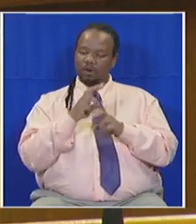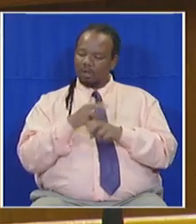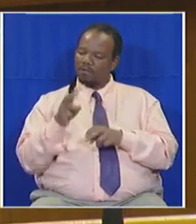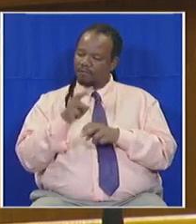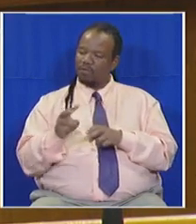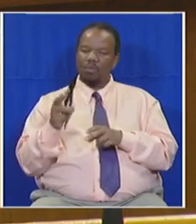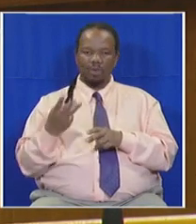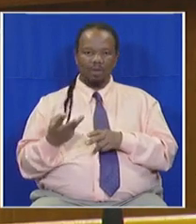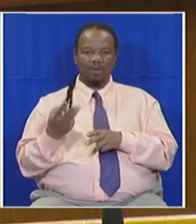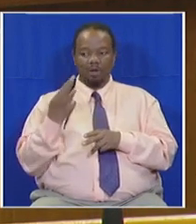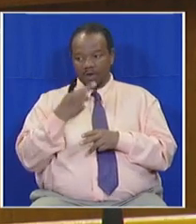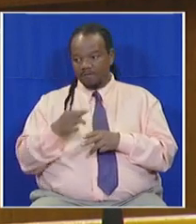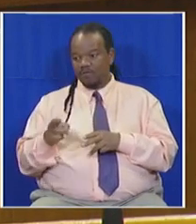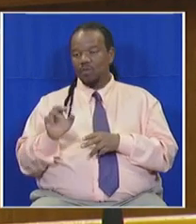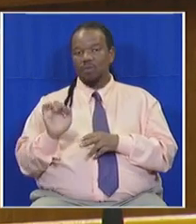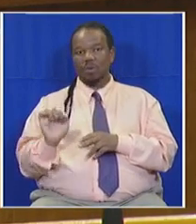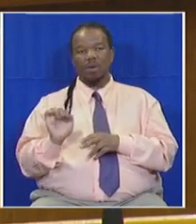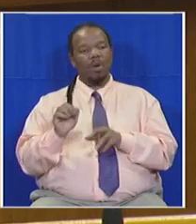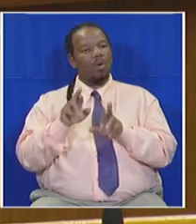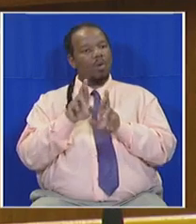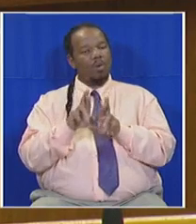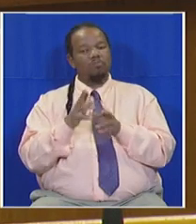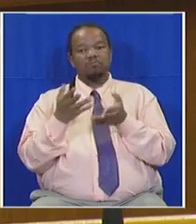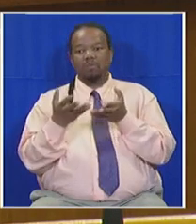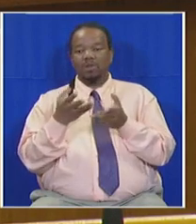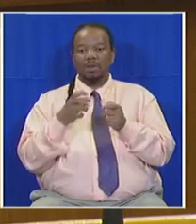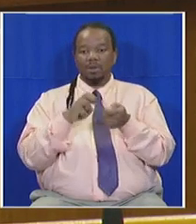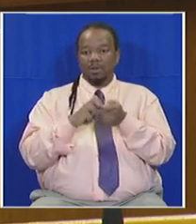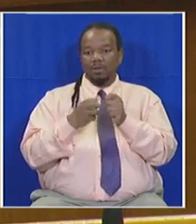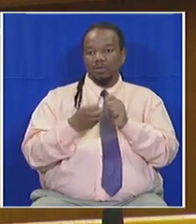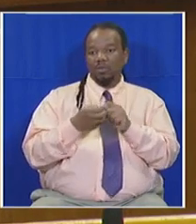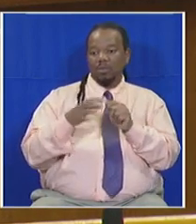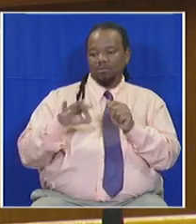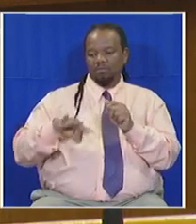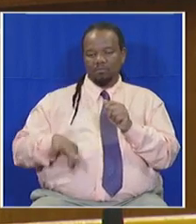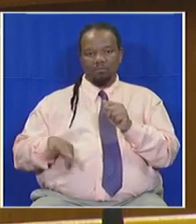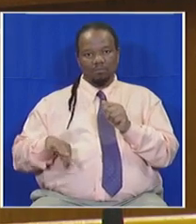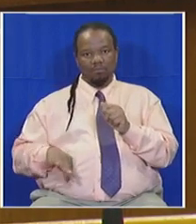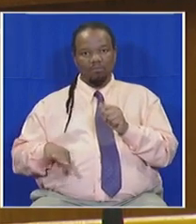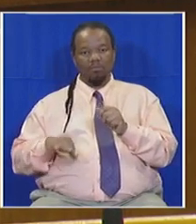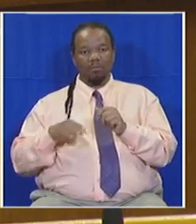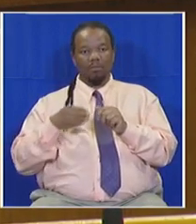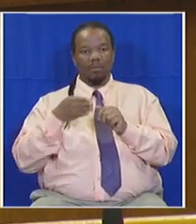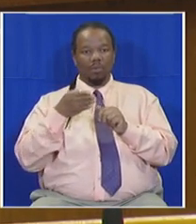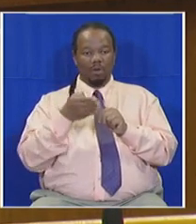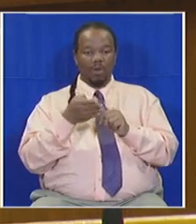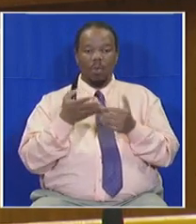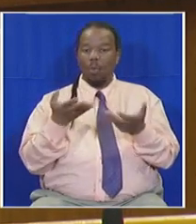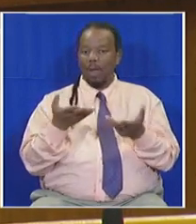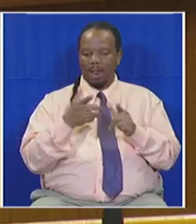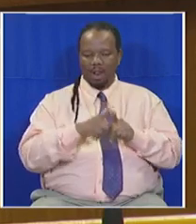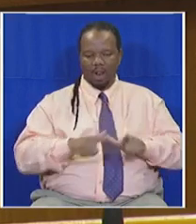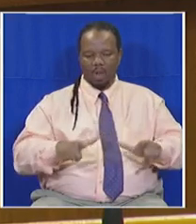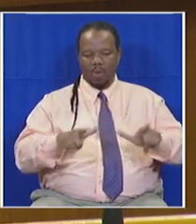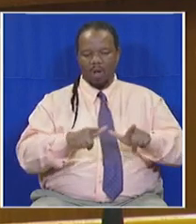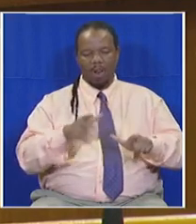hope that it will deal with all remuneration-related challenges of public office bearers in local government.